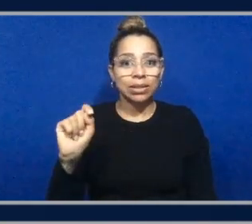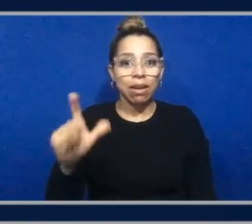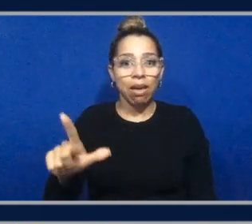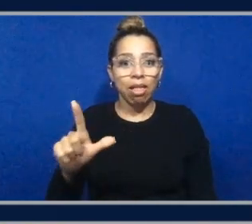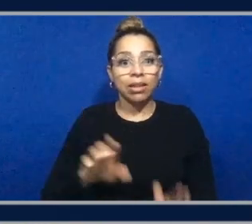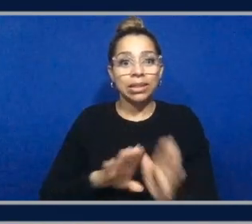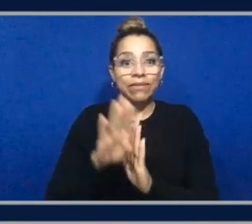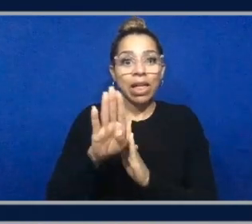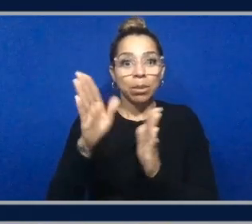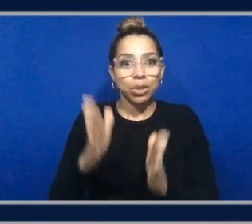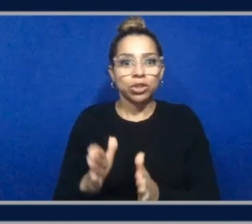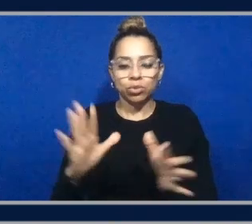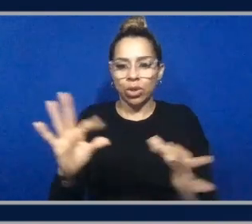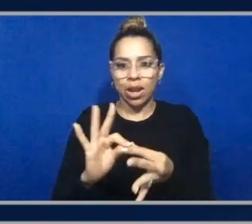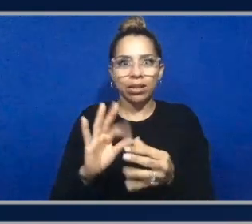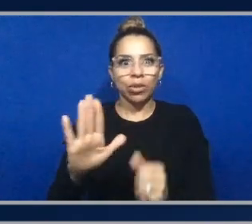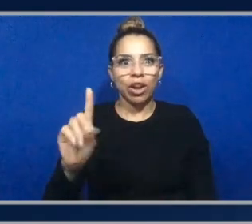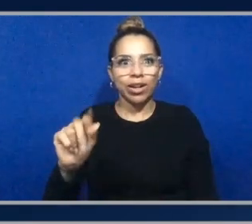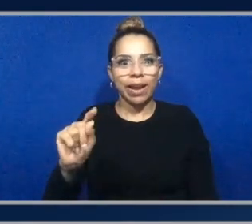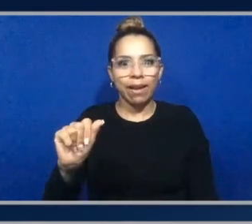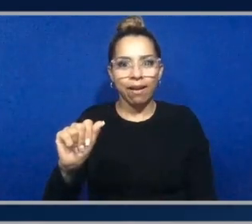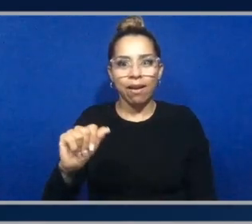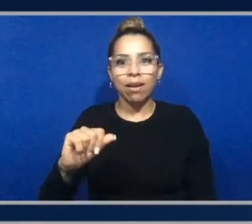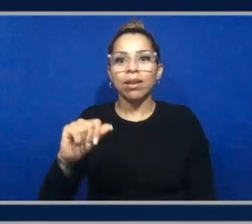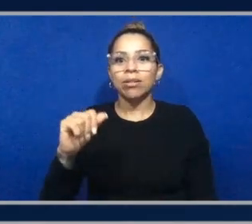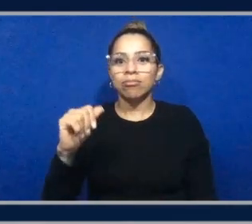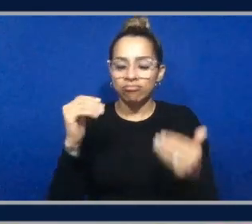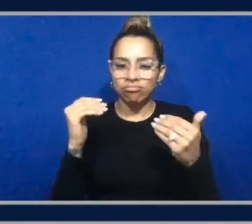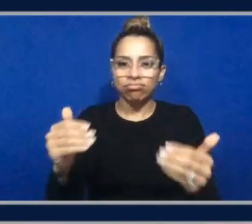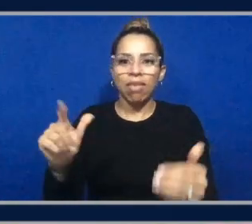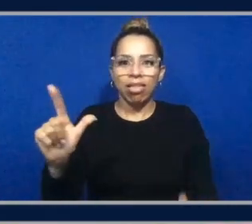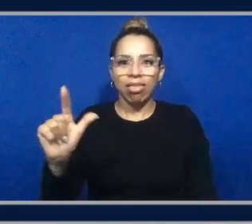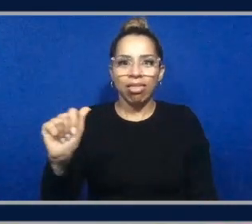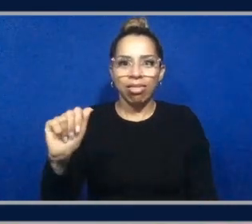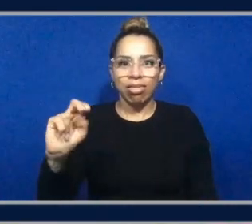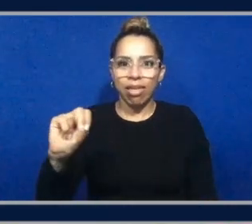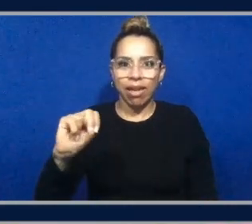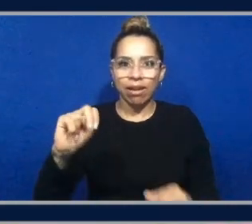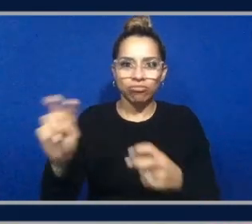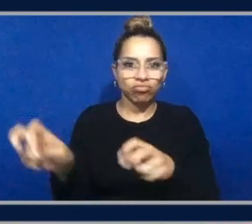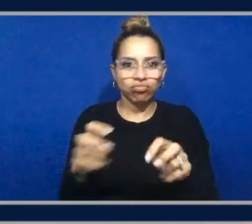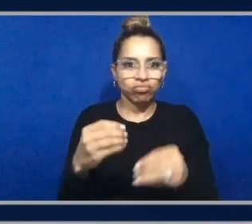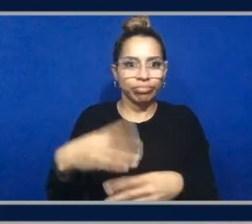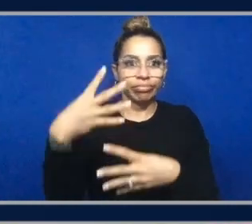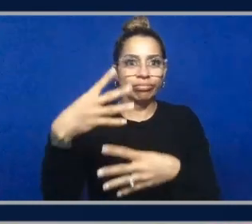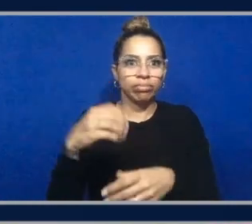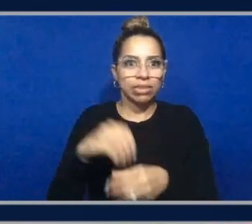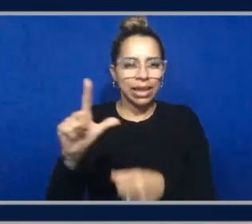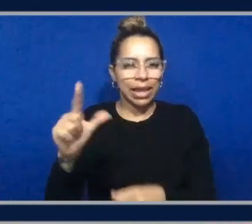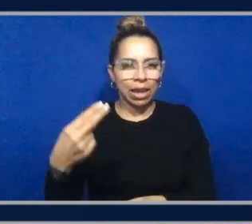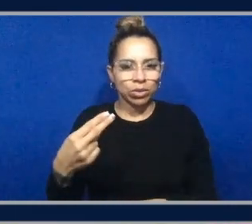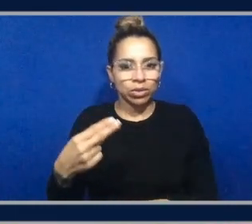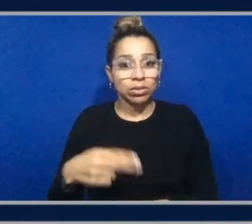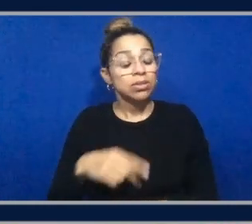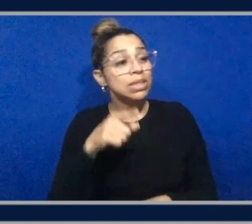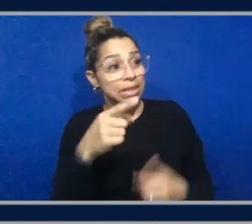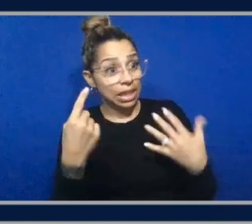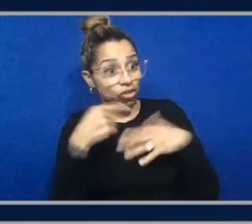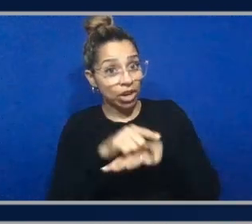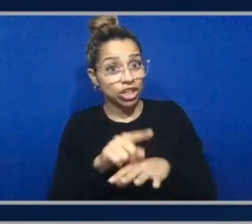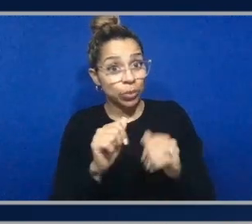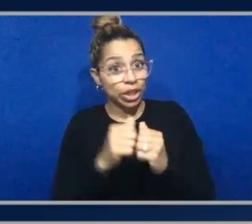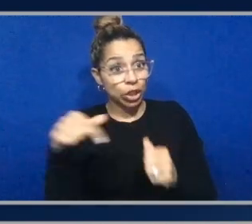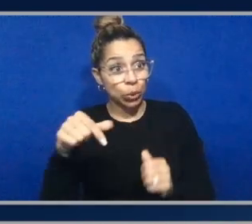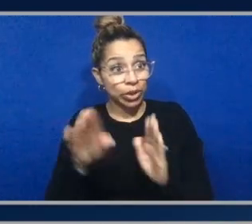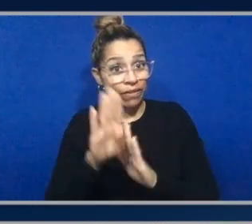then and land their data in the Lakehouse. So is that an integration there with Q Developer? Yeah, absolutely. Very cool. So can